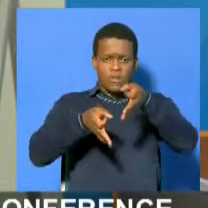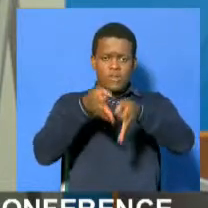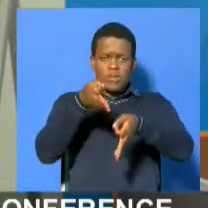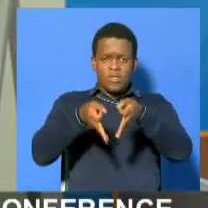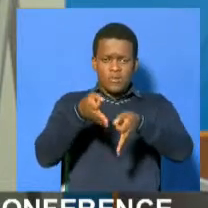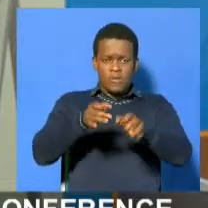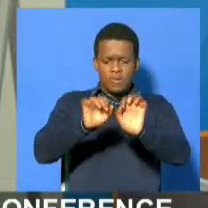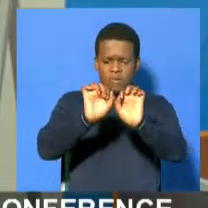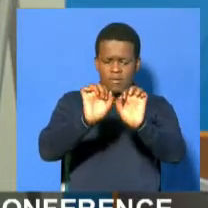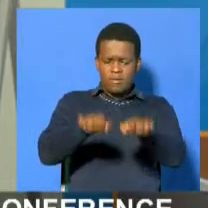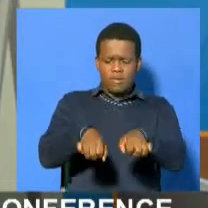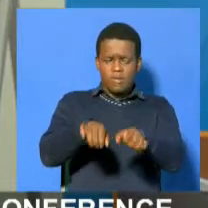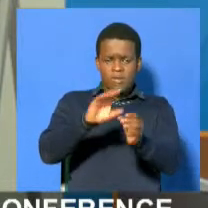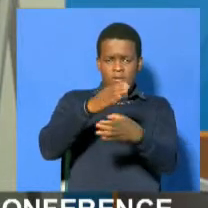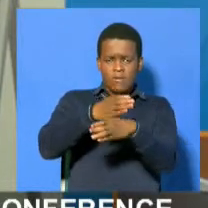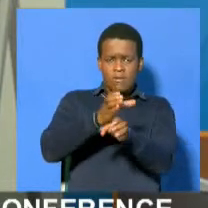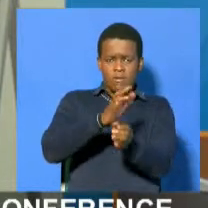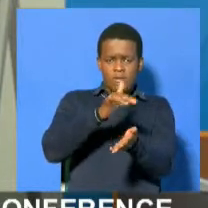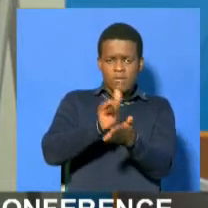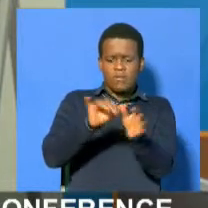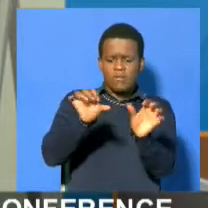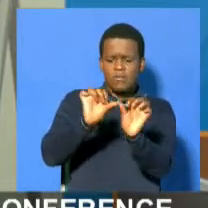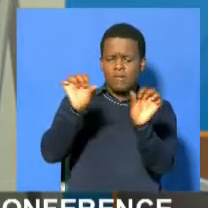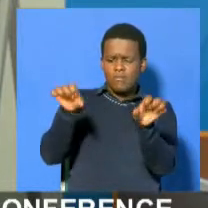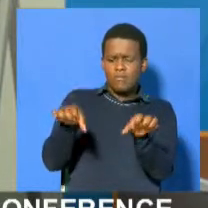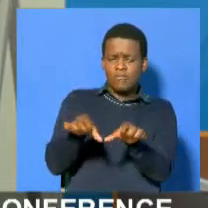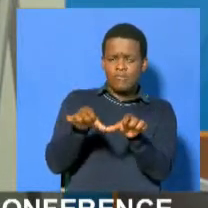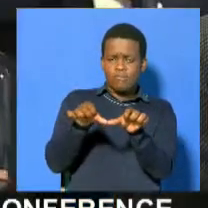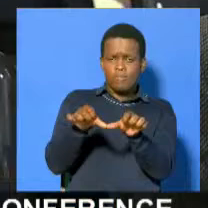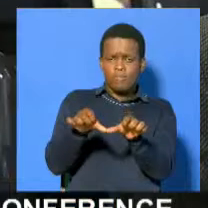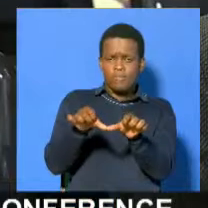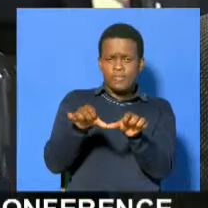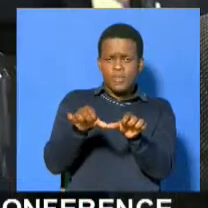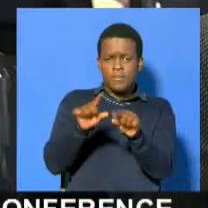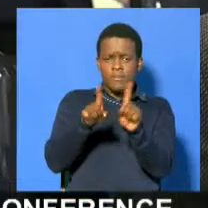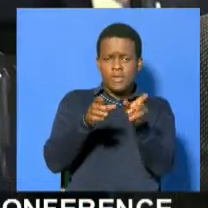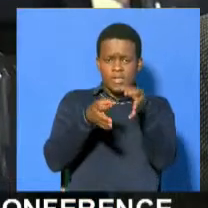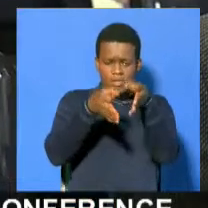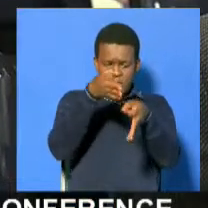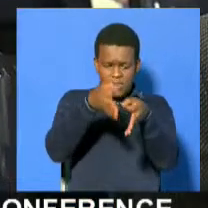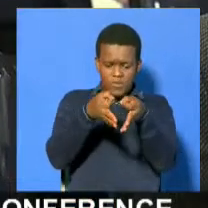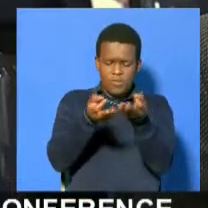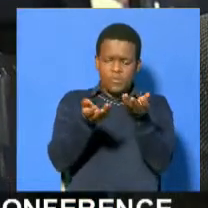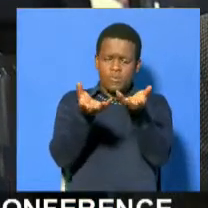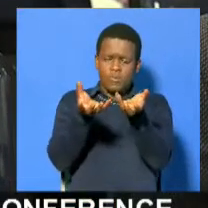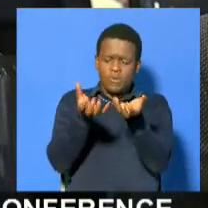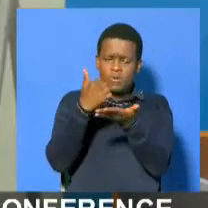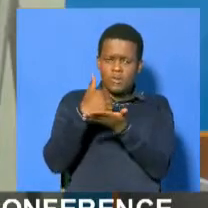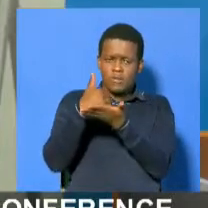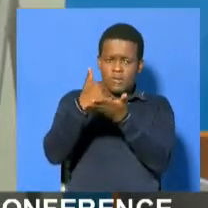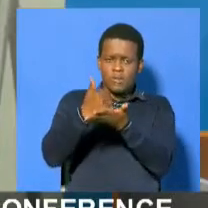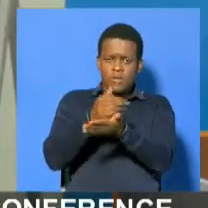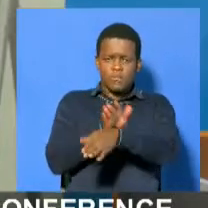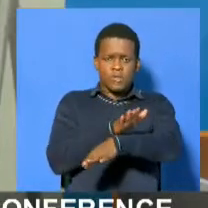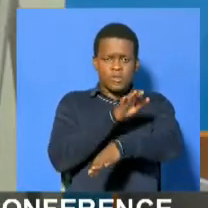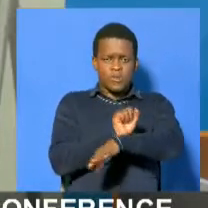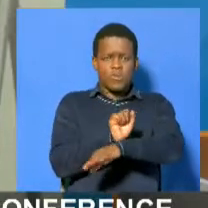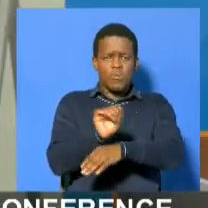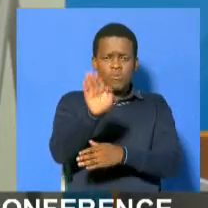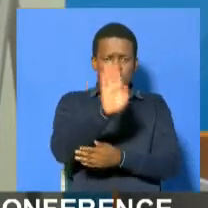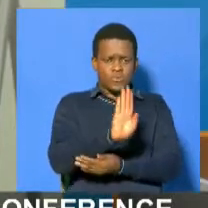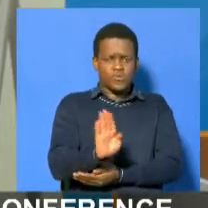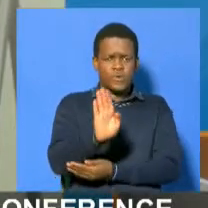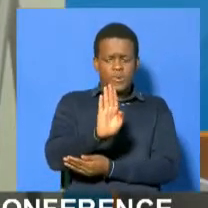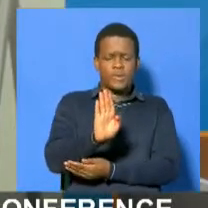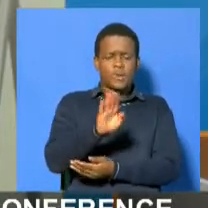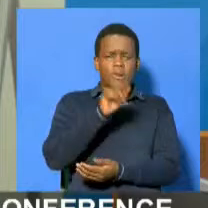are creating that enabling environment or they manage to create that environment. If indeed they have, Business Botswana, that is the business